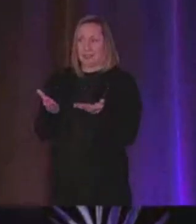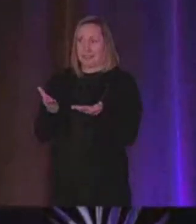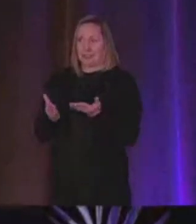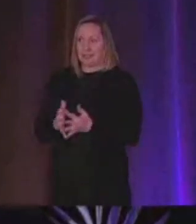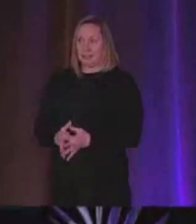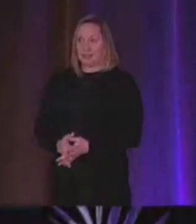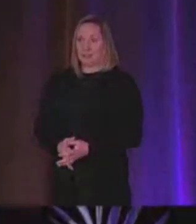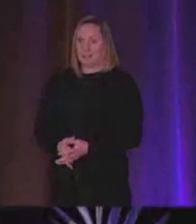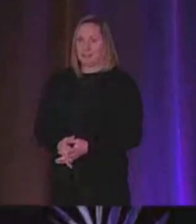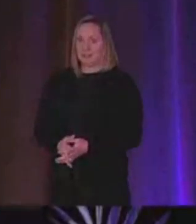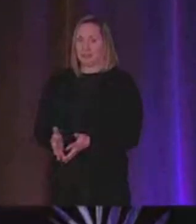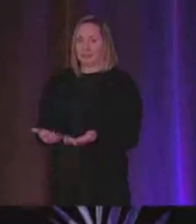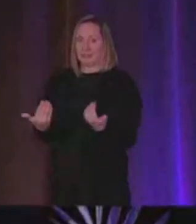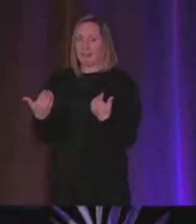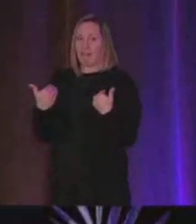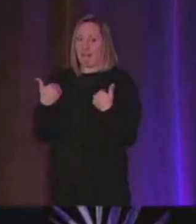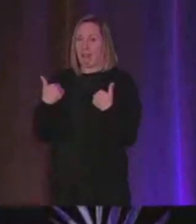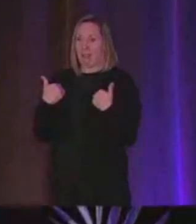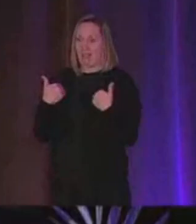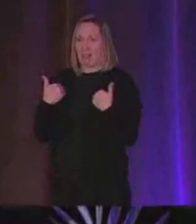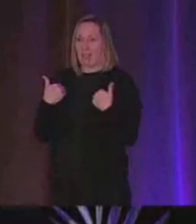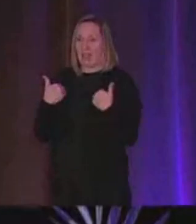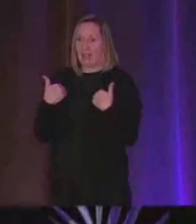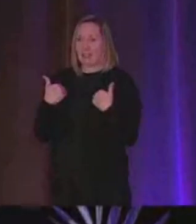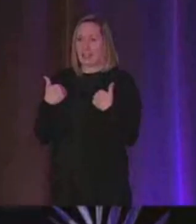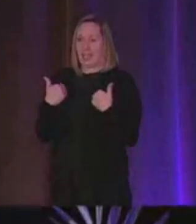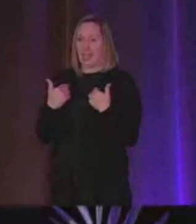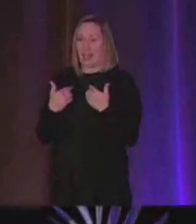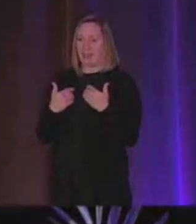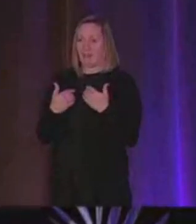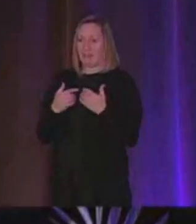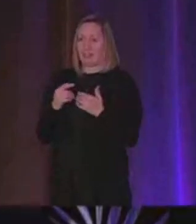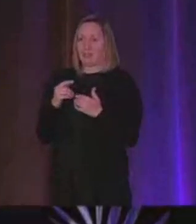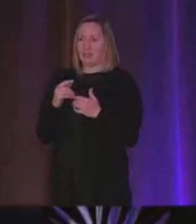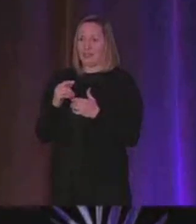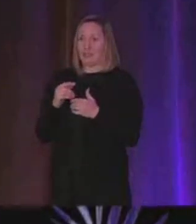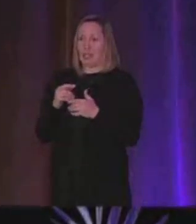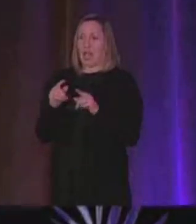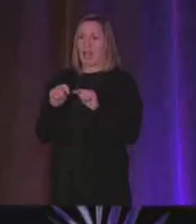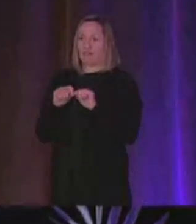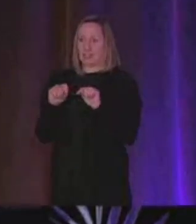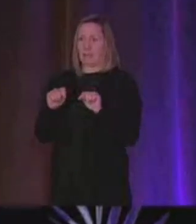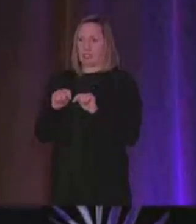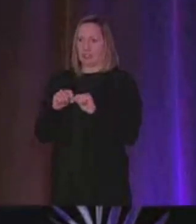I do have the template code ready though, but I can still do it.